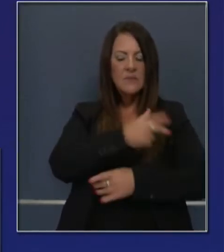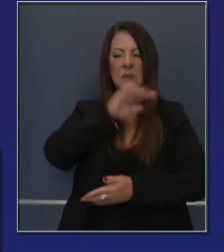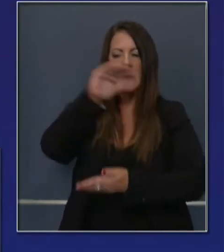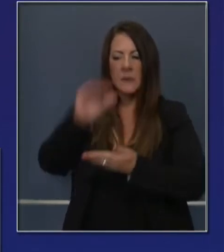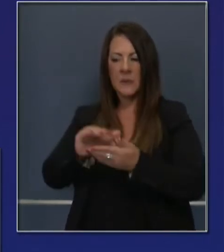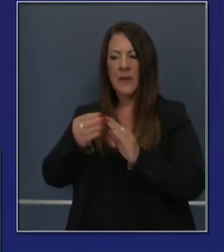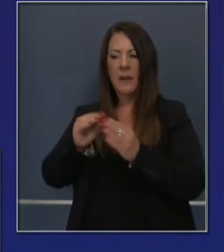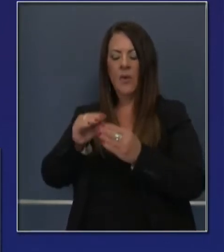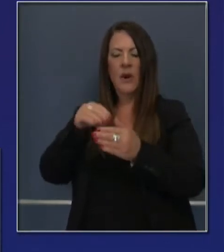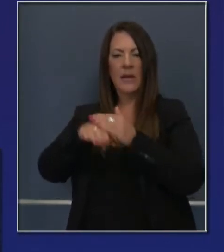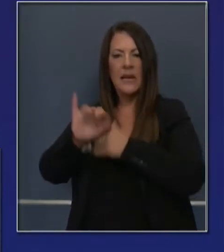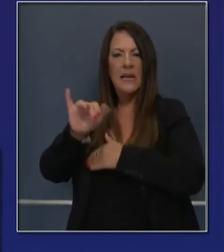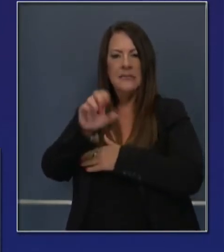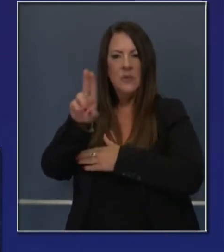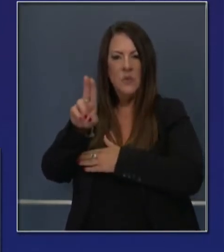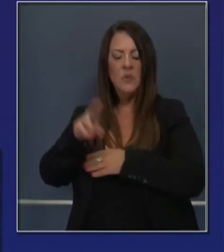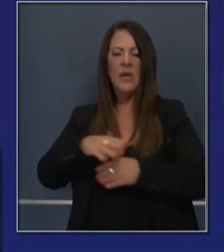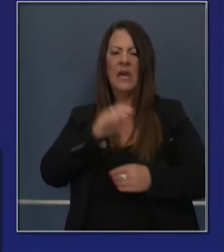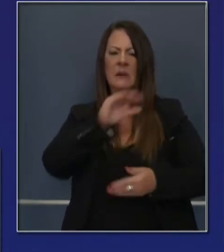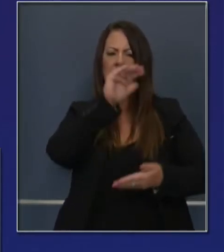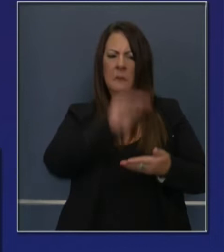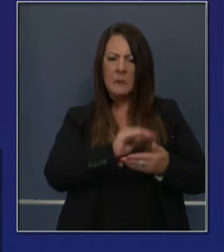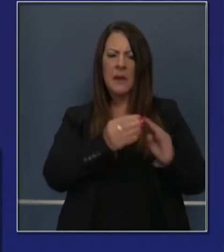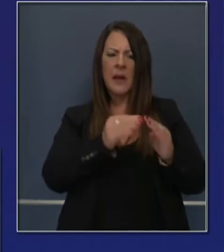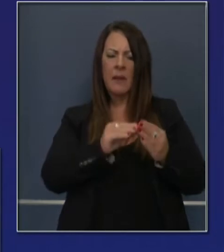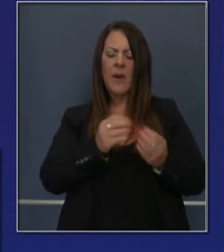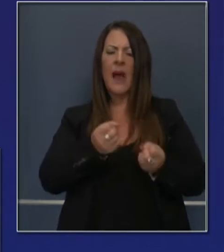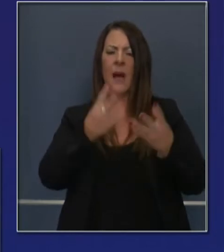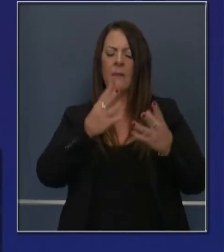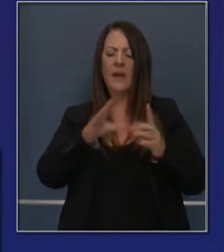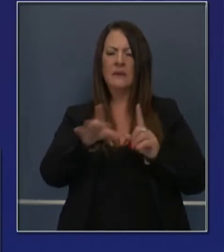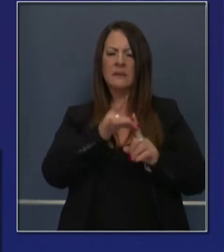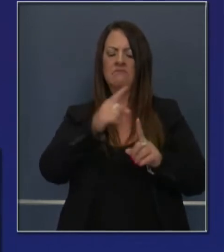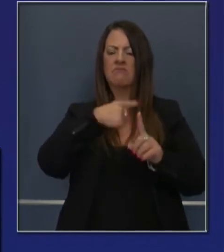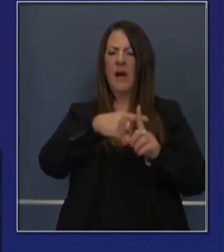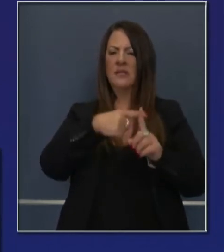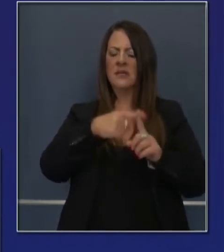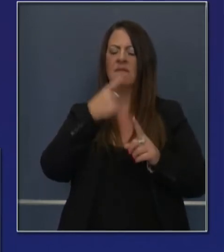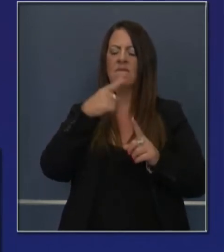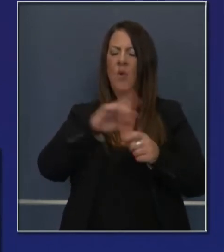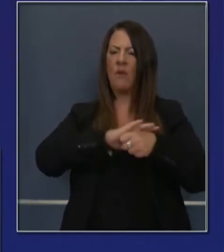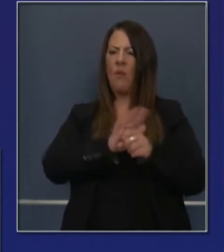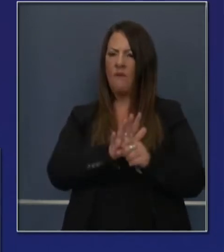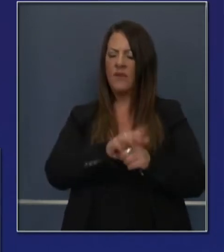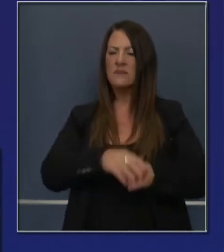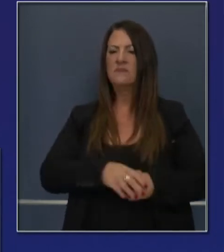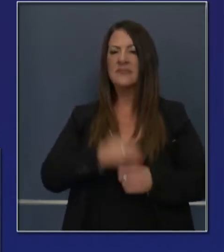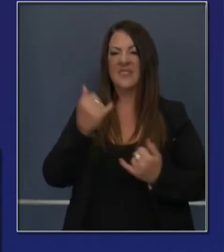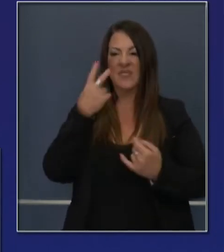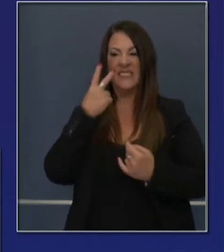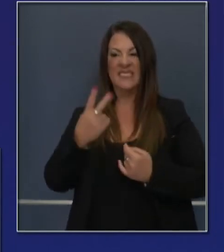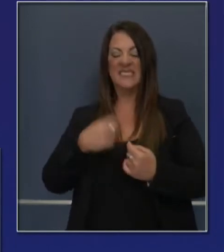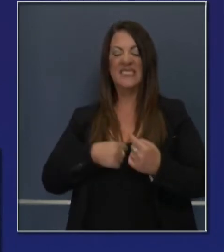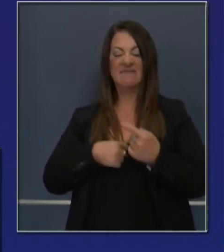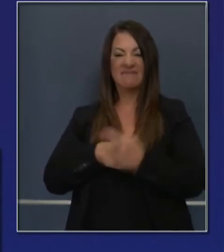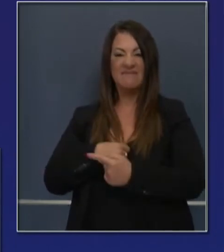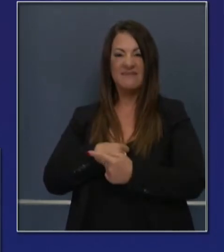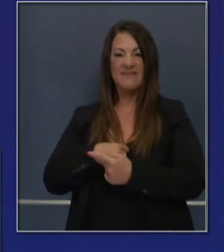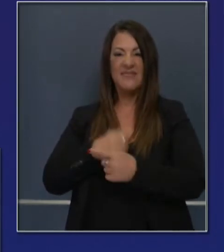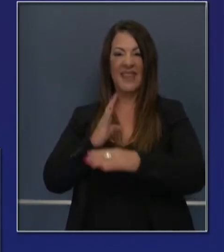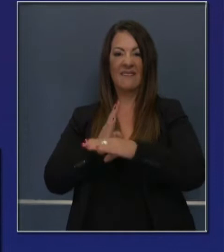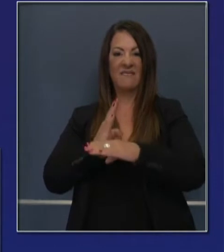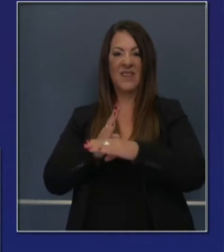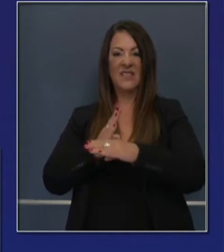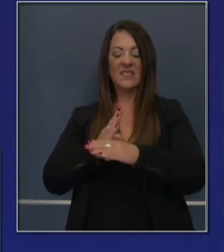of stability with our positivity rate, both on the 14-day and on that 7-day. You can see the 7-day average down